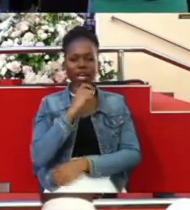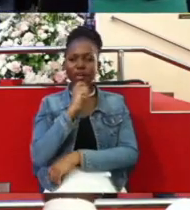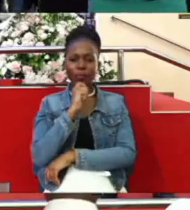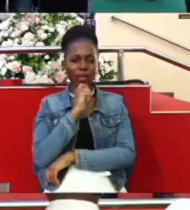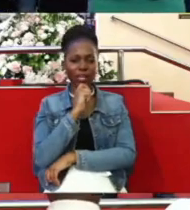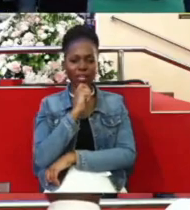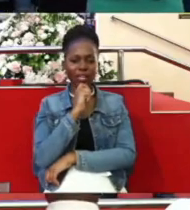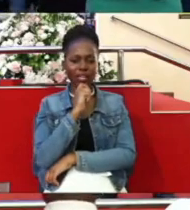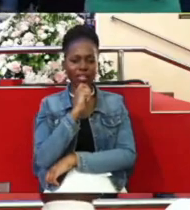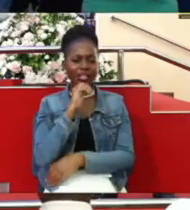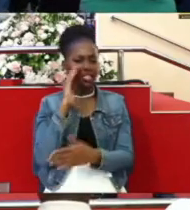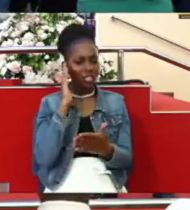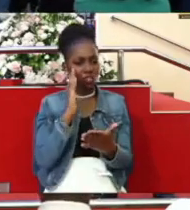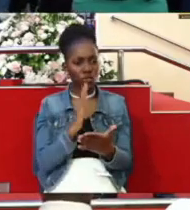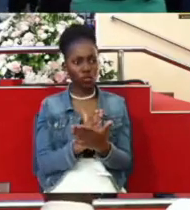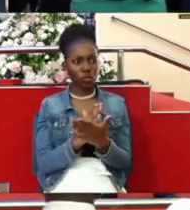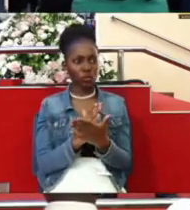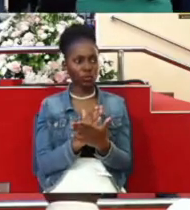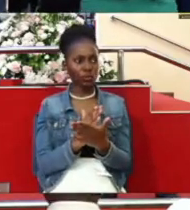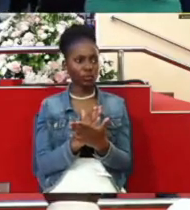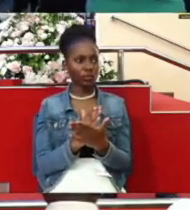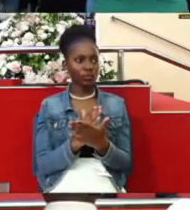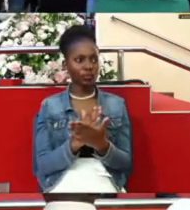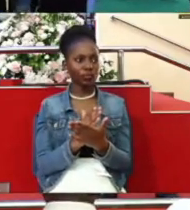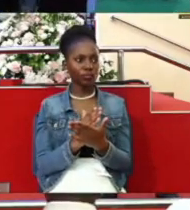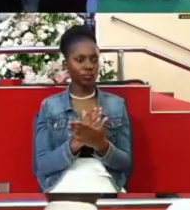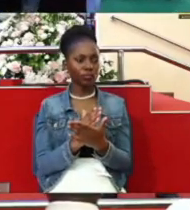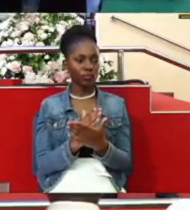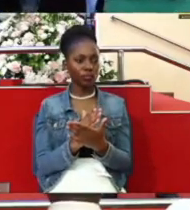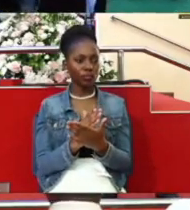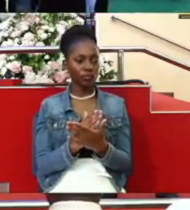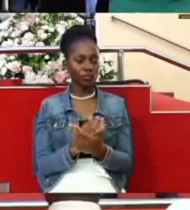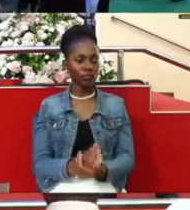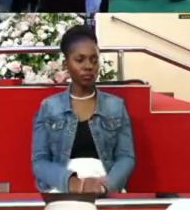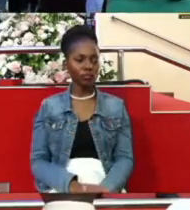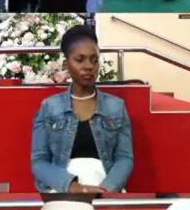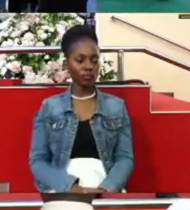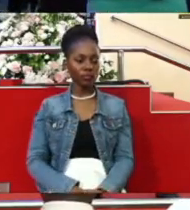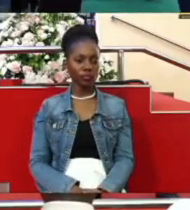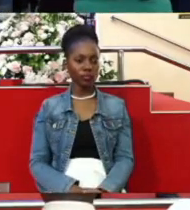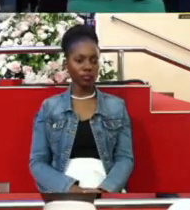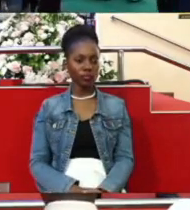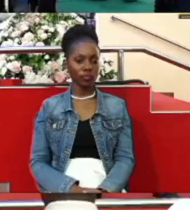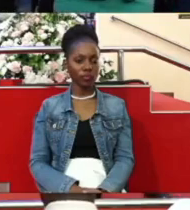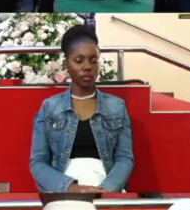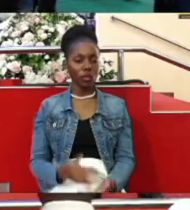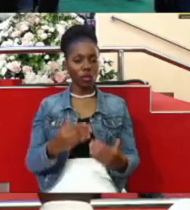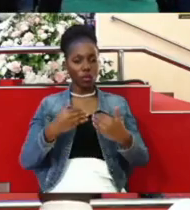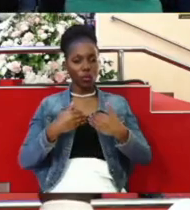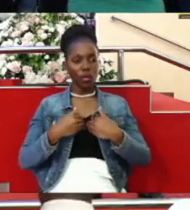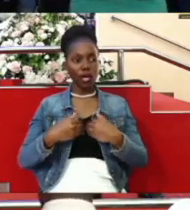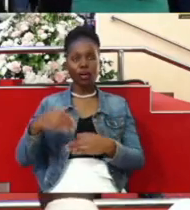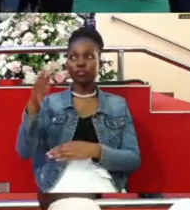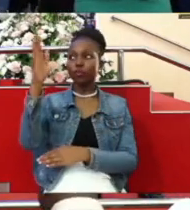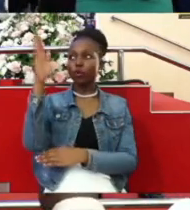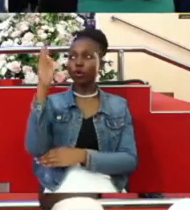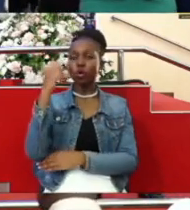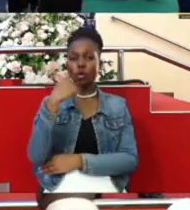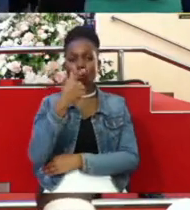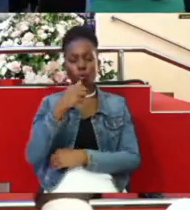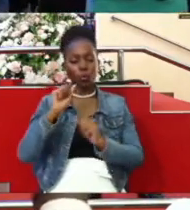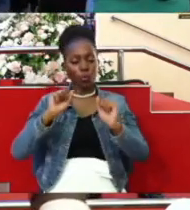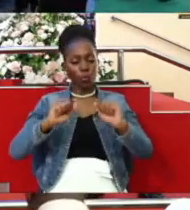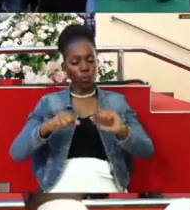whatever I'm saying? Wakati mwingine unatoa ushuhuda na hujui kama kweli vile unasema ni kweli. There is a God that is going to change that situation. Kuna Mungu